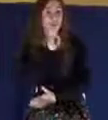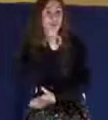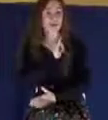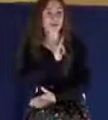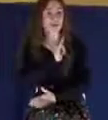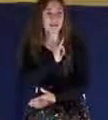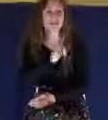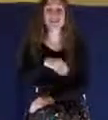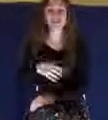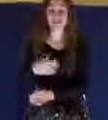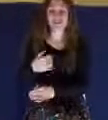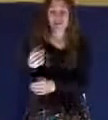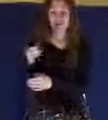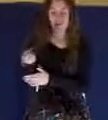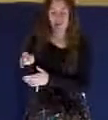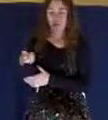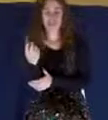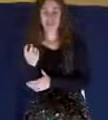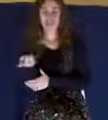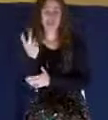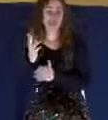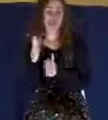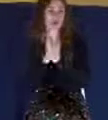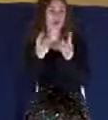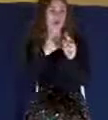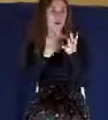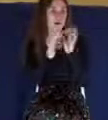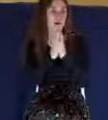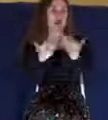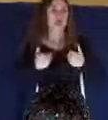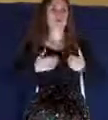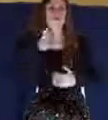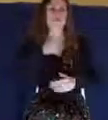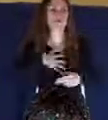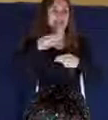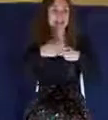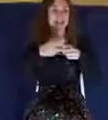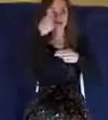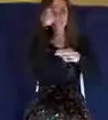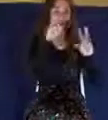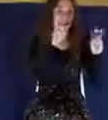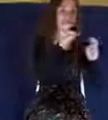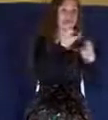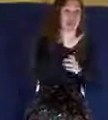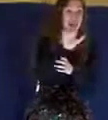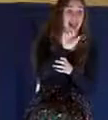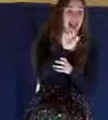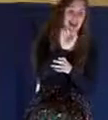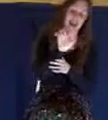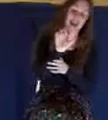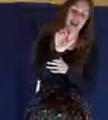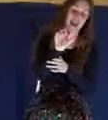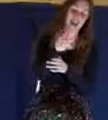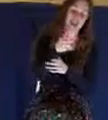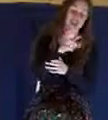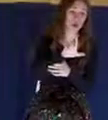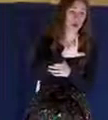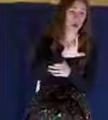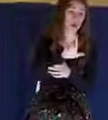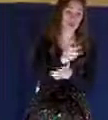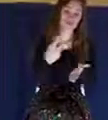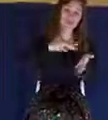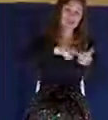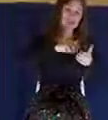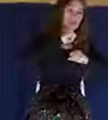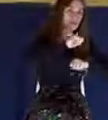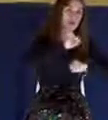woman's name on it. The other is Esther. Esther brought salvation to the Jewish race by standing for her people at a crucial